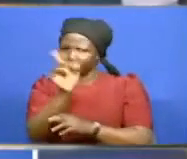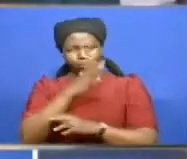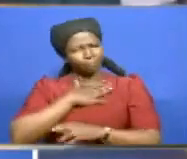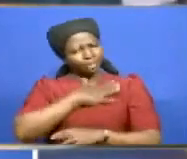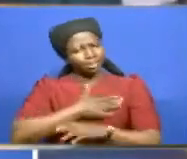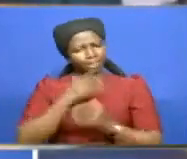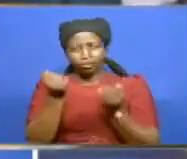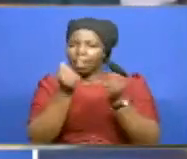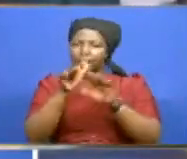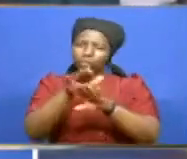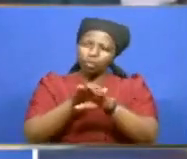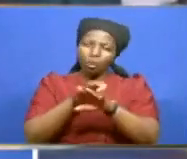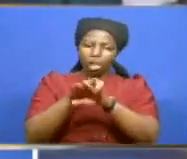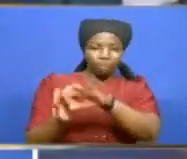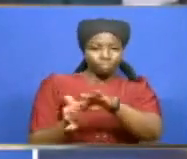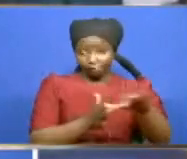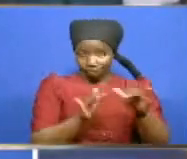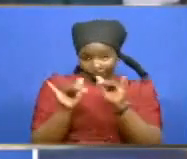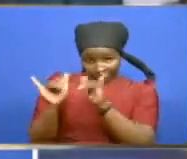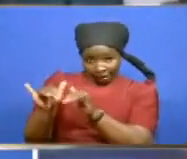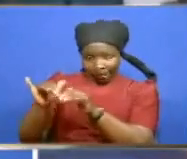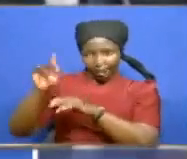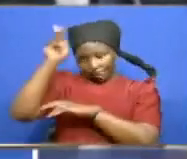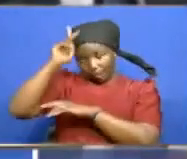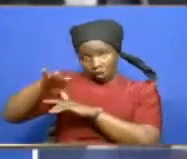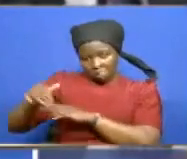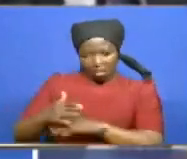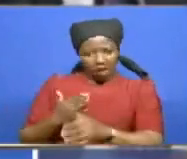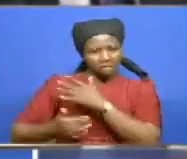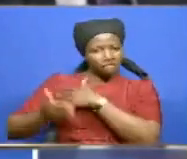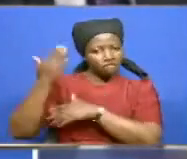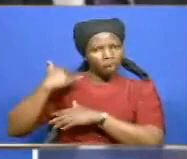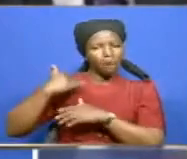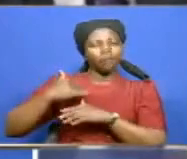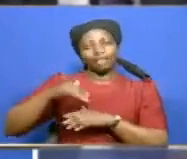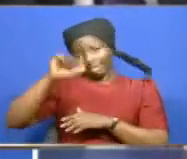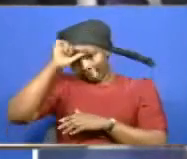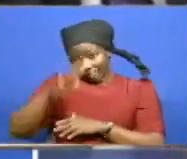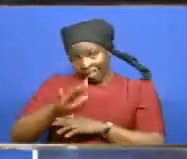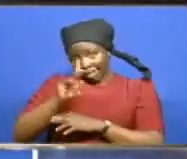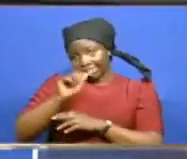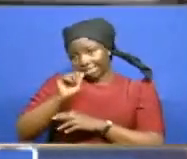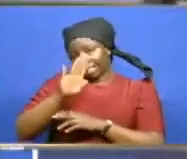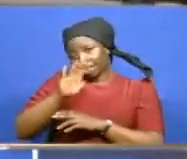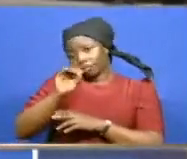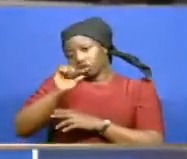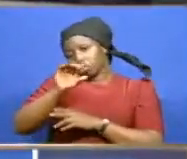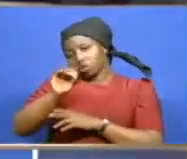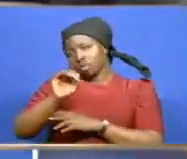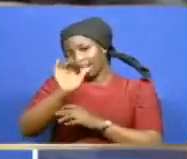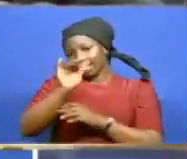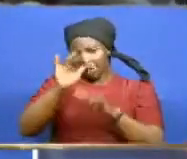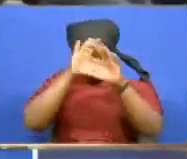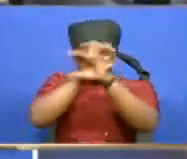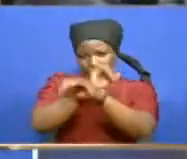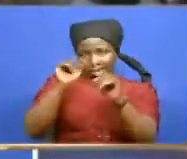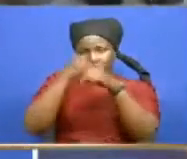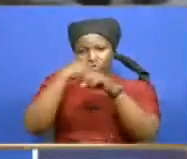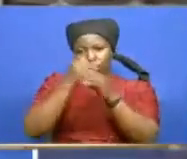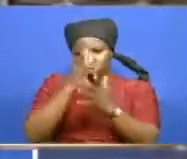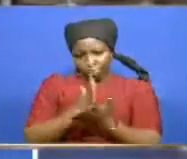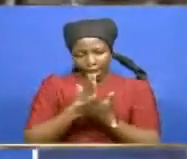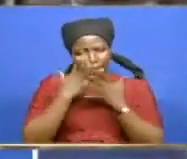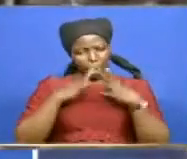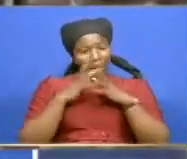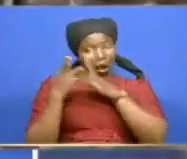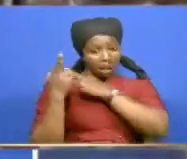pole. Still in Kiambu County, former Kiambu Governor William Kabogo has urged the head of state to ensure that those culpable